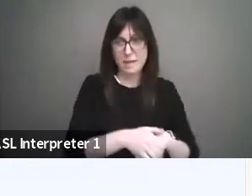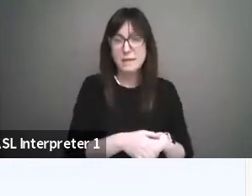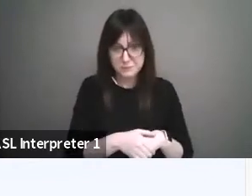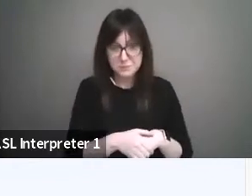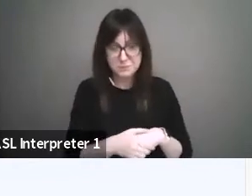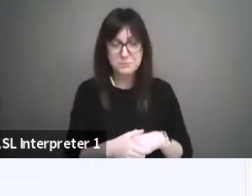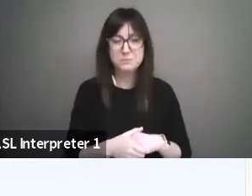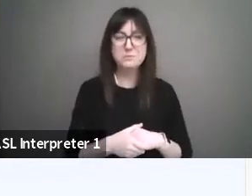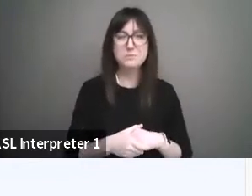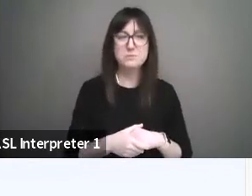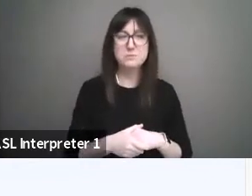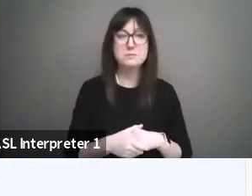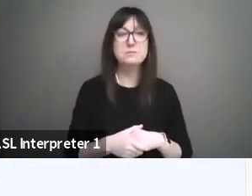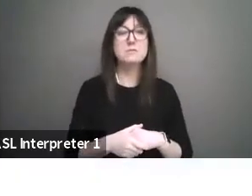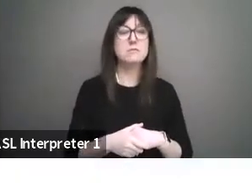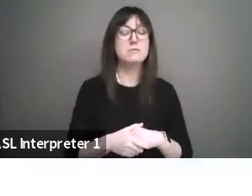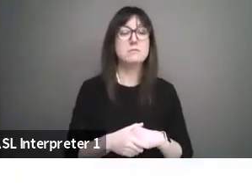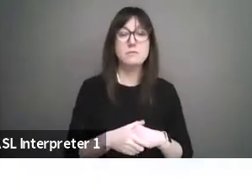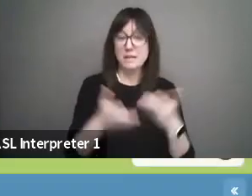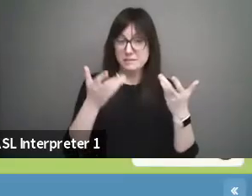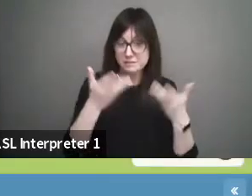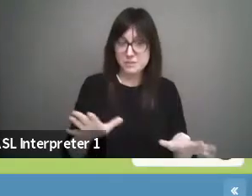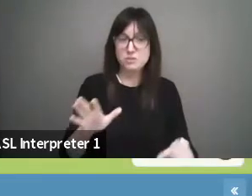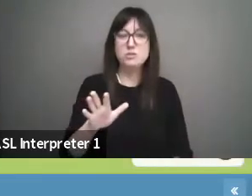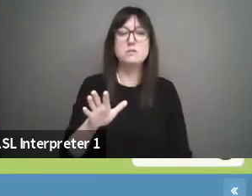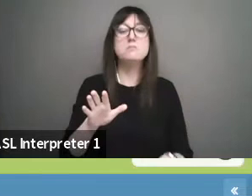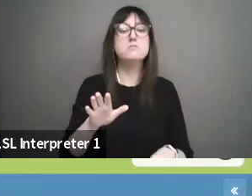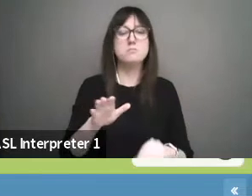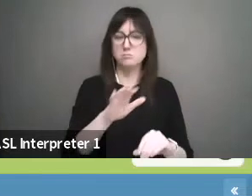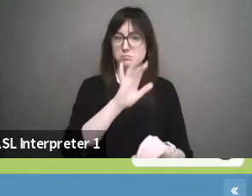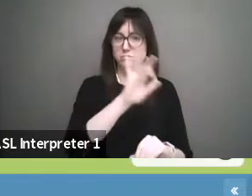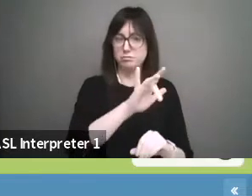subtitles. And once we're done, we can open up our email.